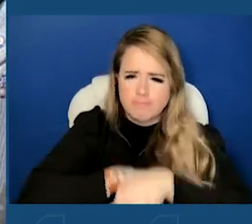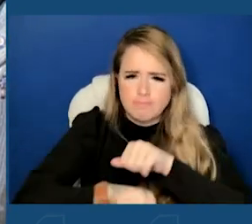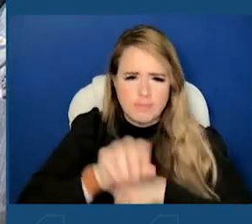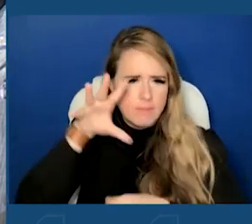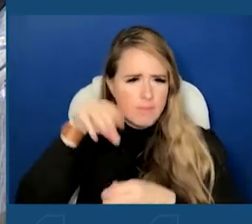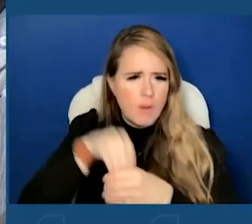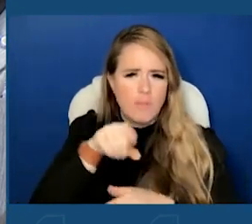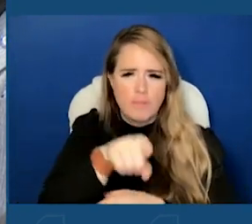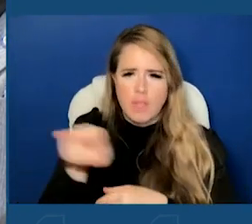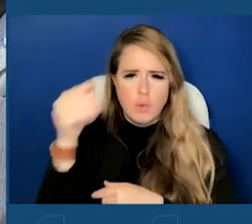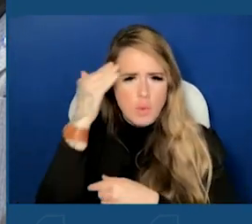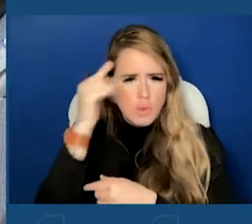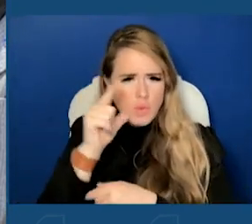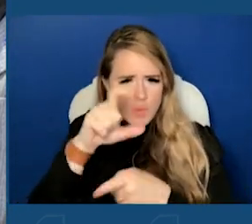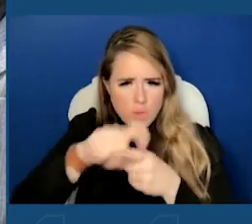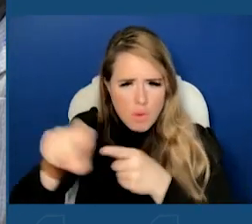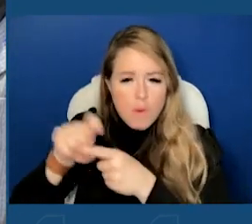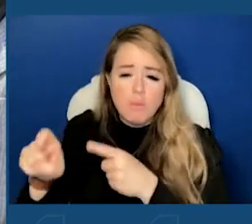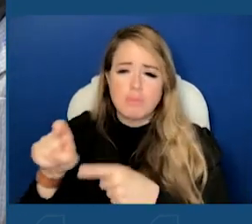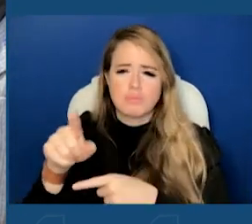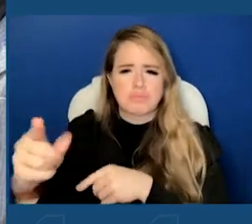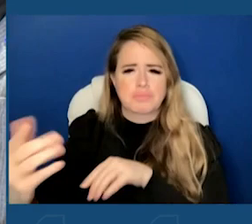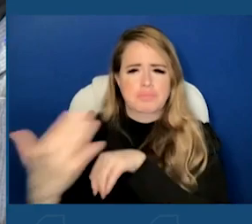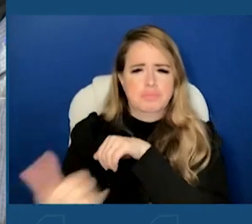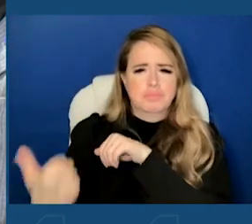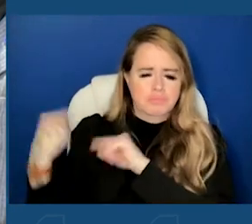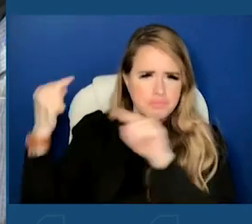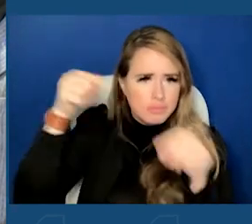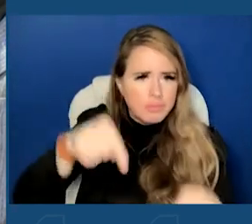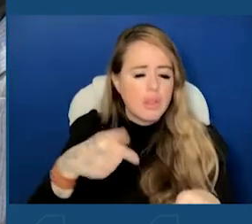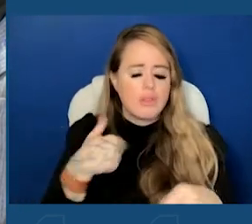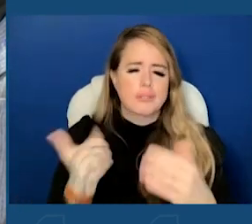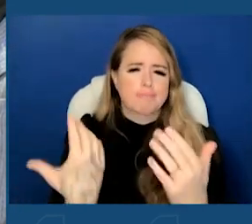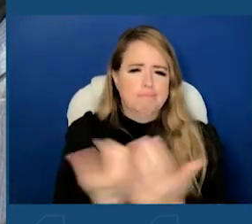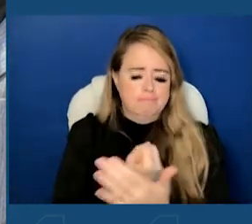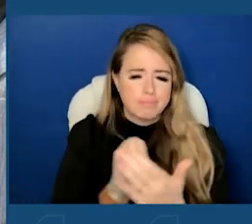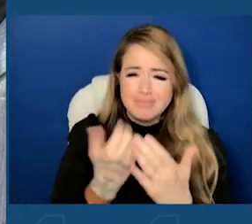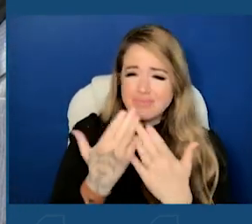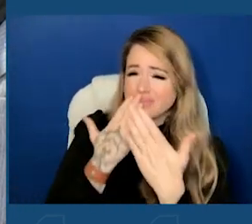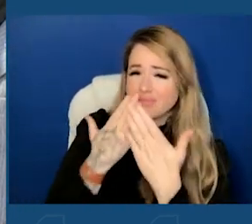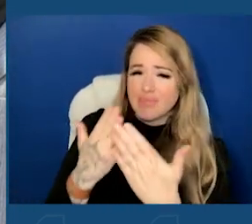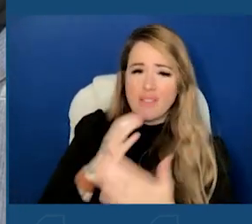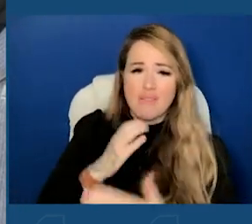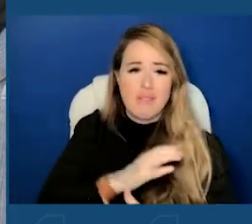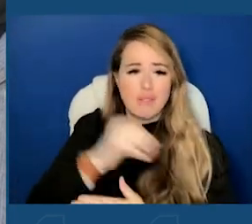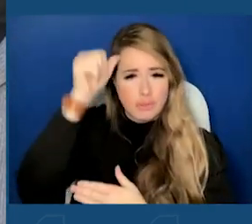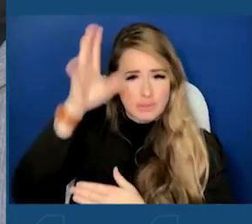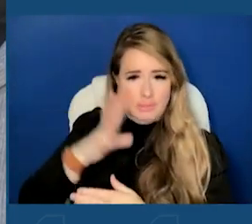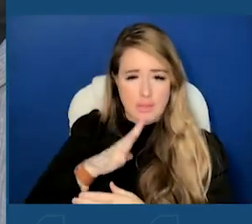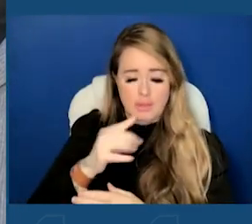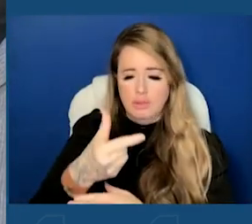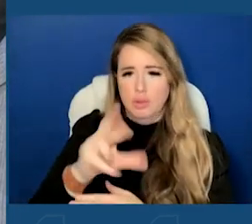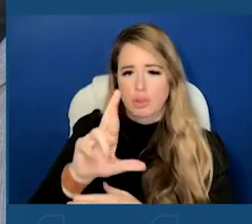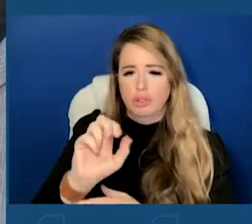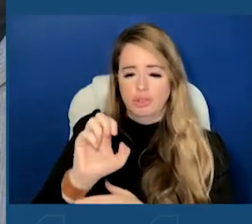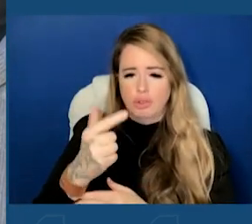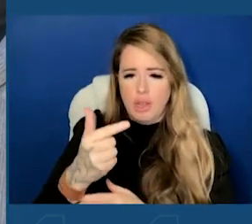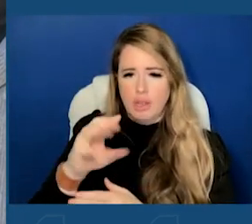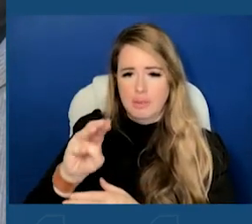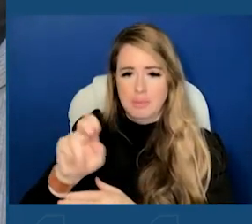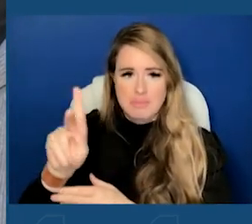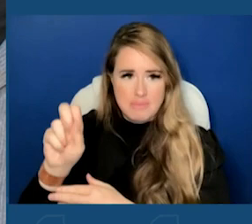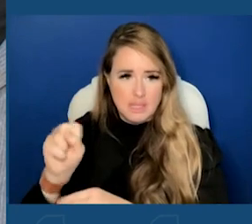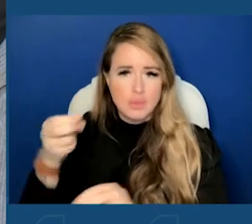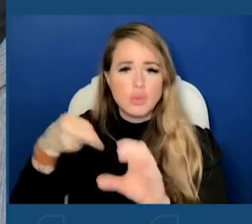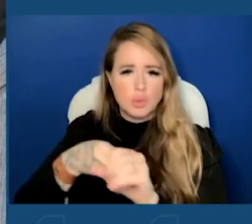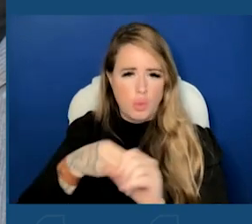who to call, and that's why I'm here today. I do want to first of all thank Congressman Greg Meeks, who was on the tour with us, for helping us with